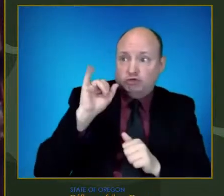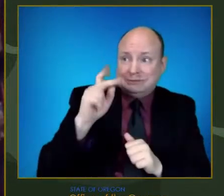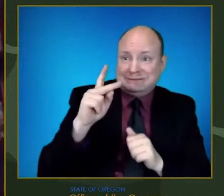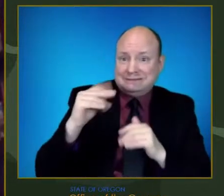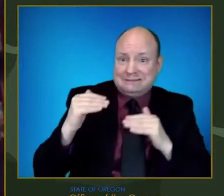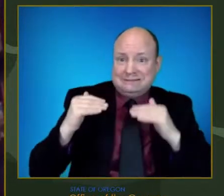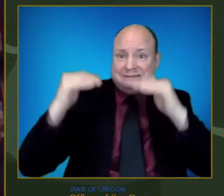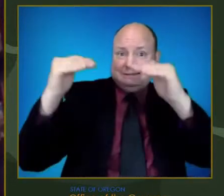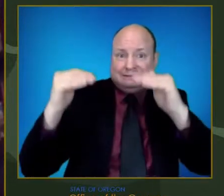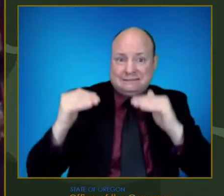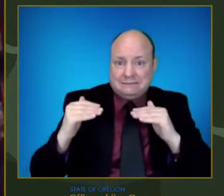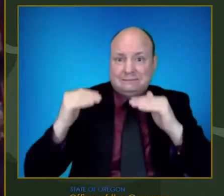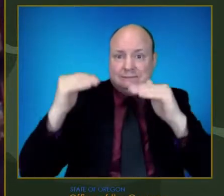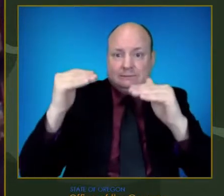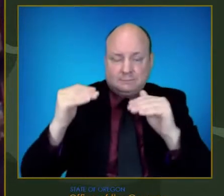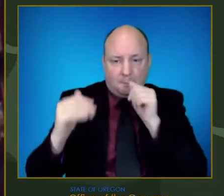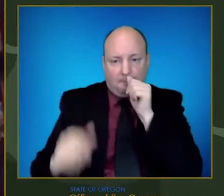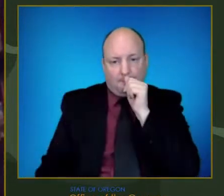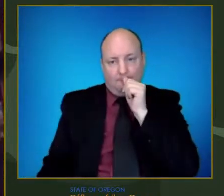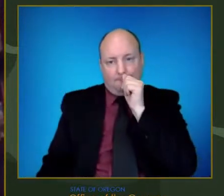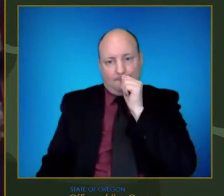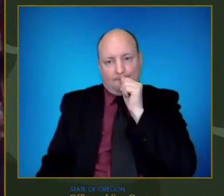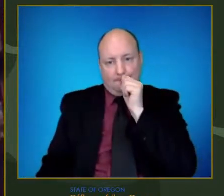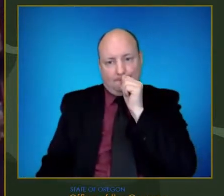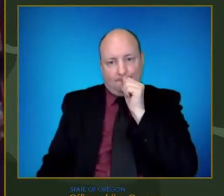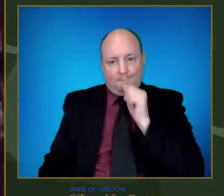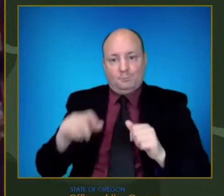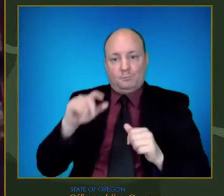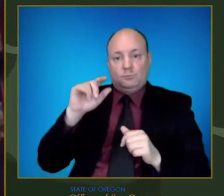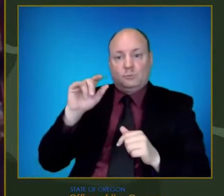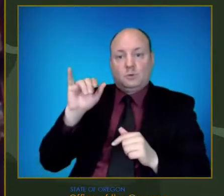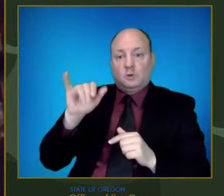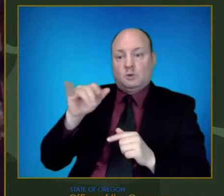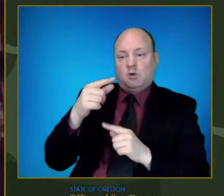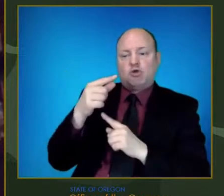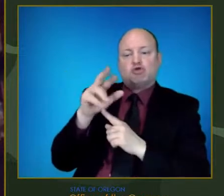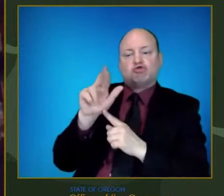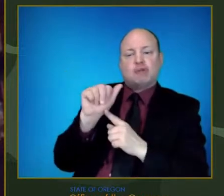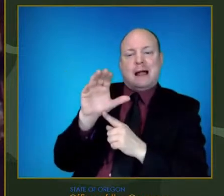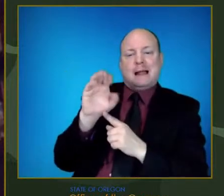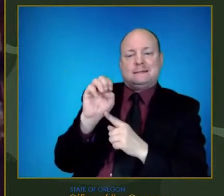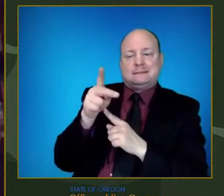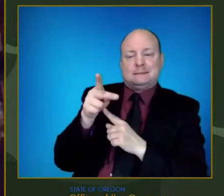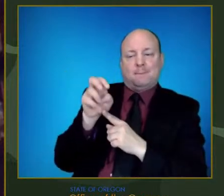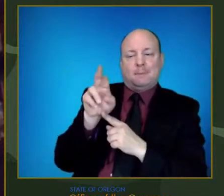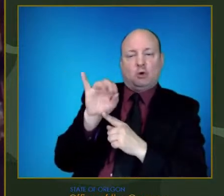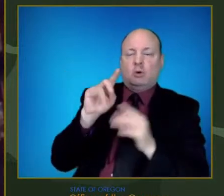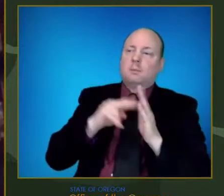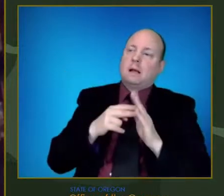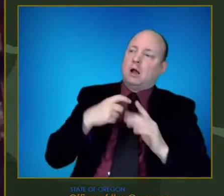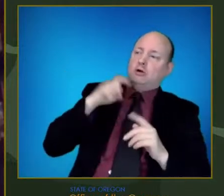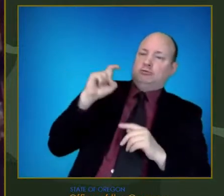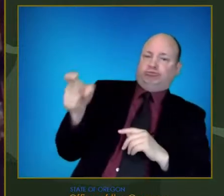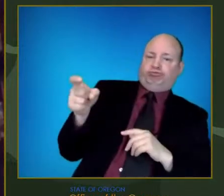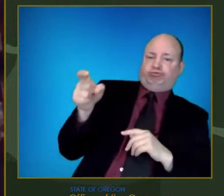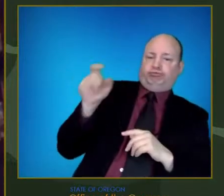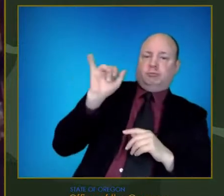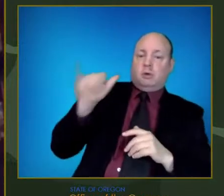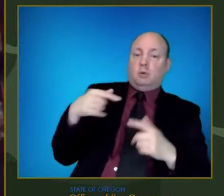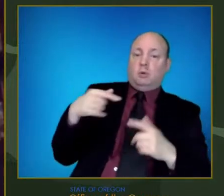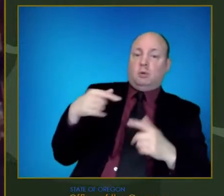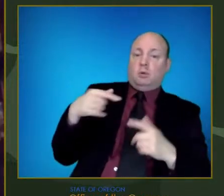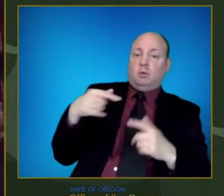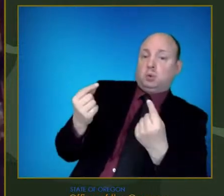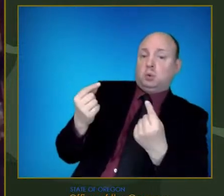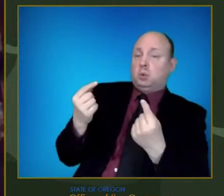The grace period that was put in place in the past month was for those counties that had just moved down. Other counties that have moved down in risk and